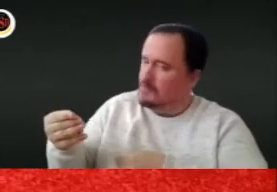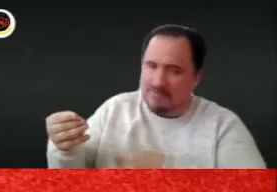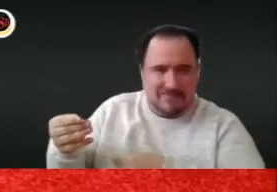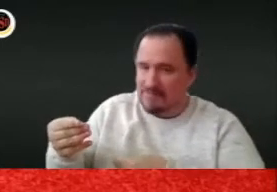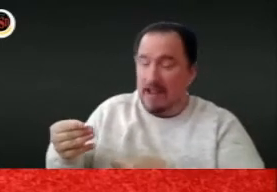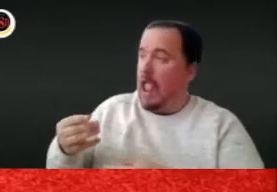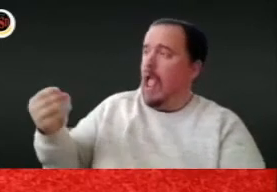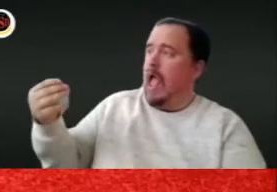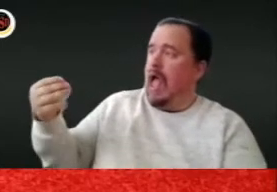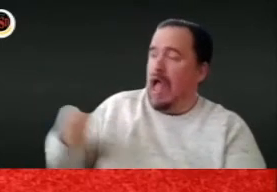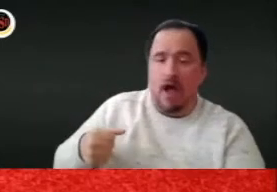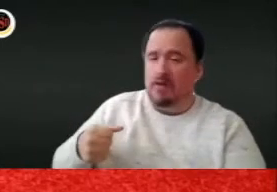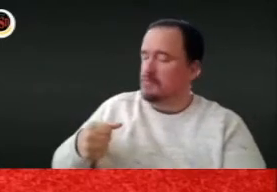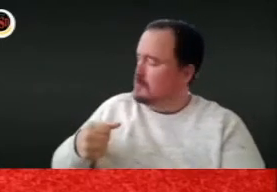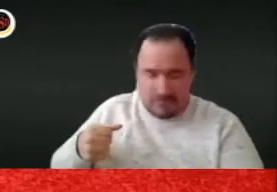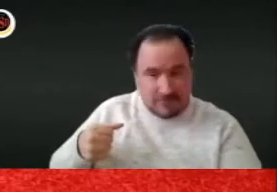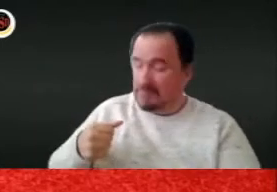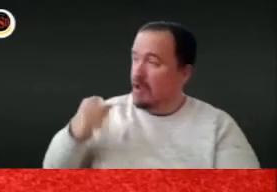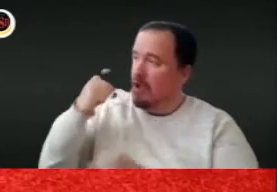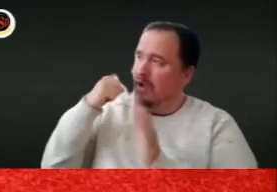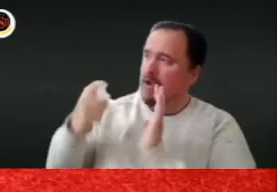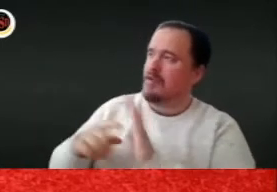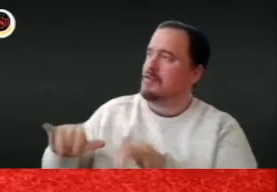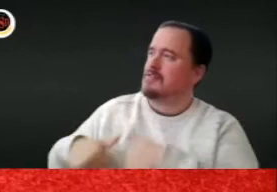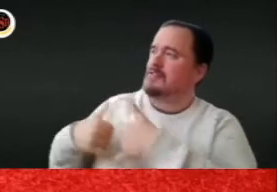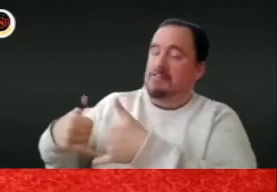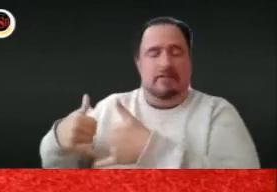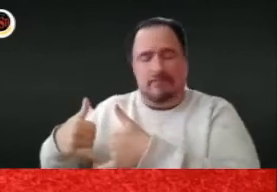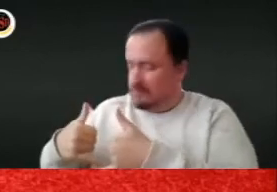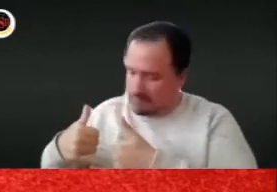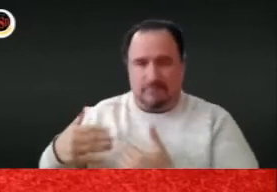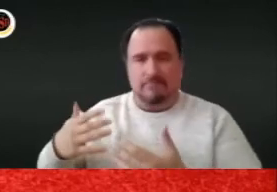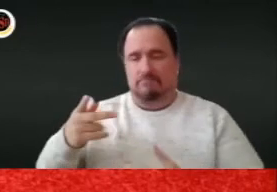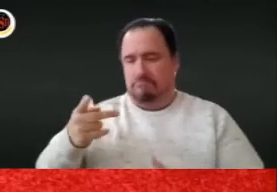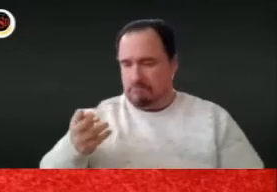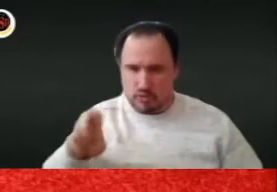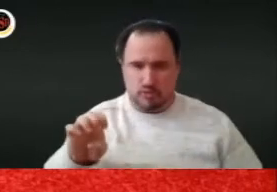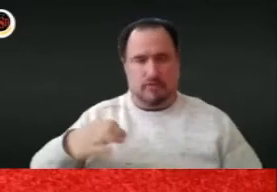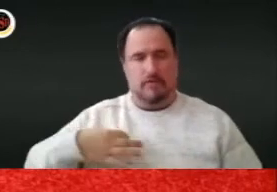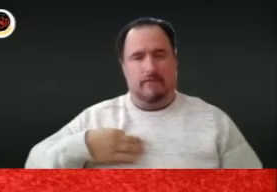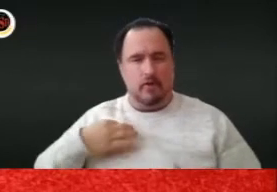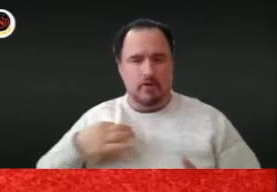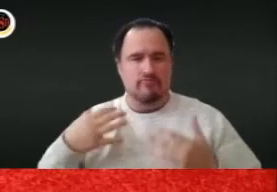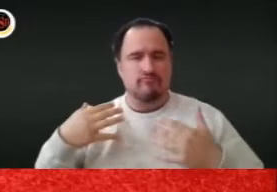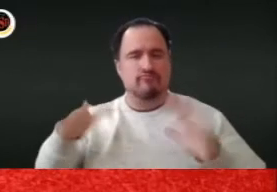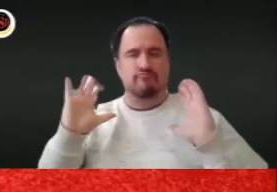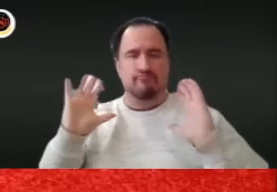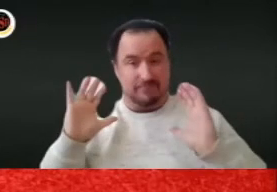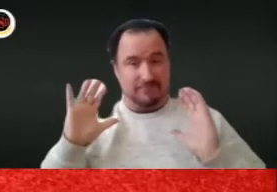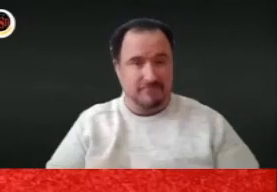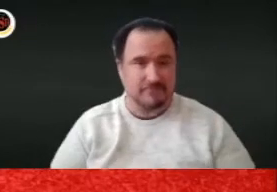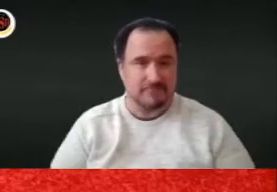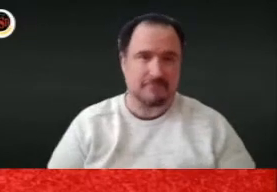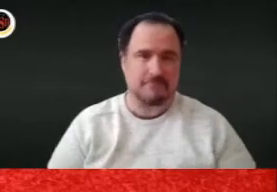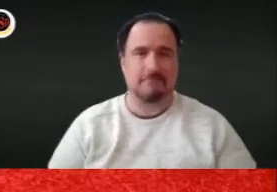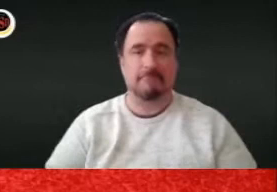So volunteering means there is no compensation. There is no paycheck, no money given. It